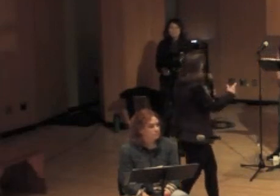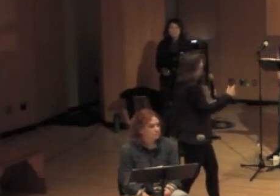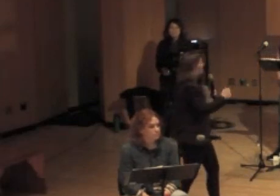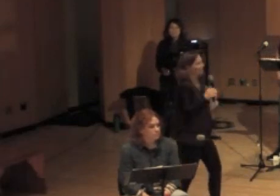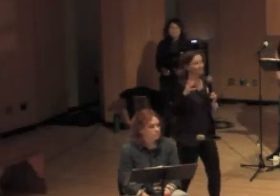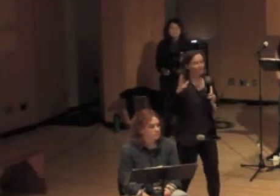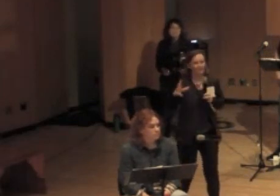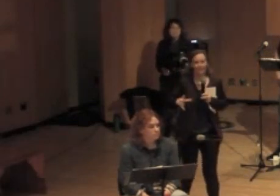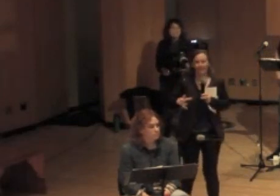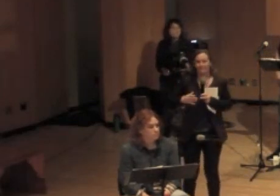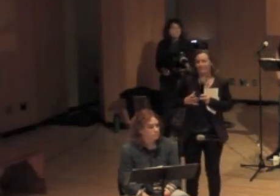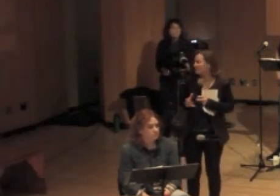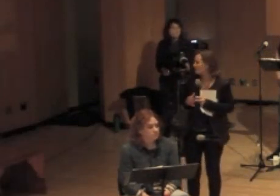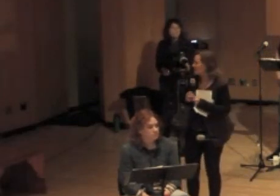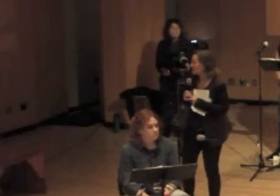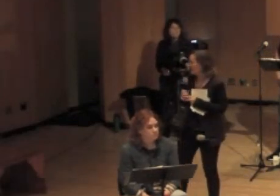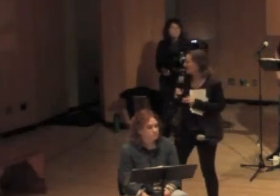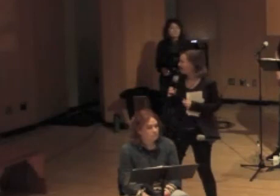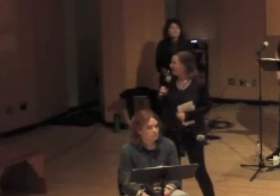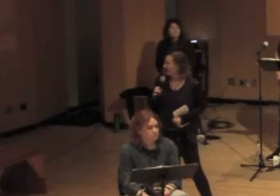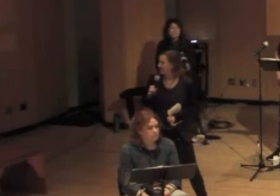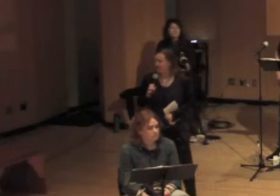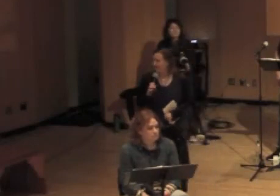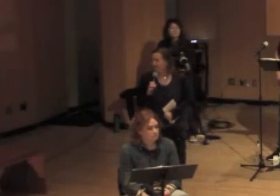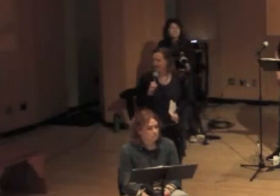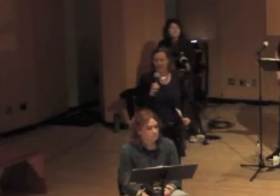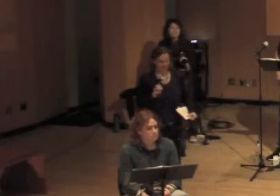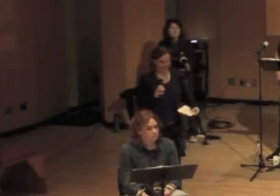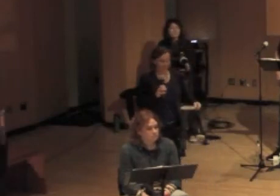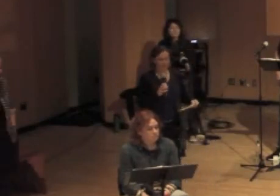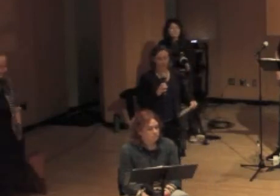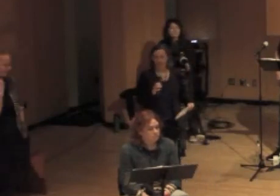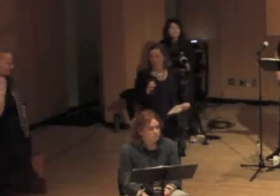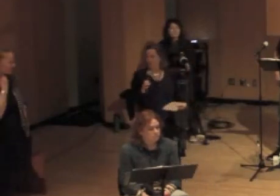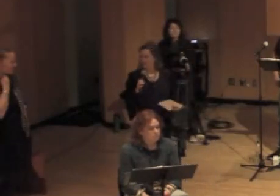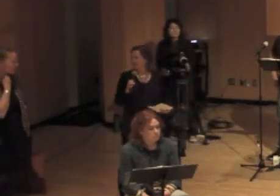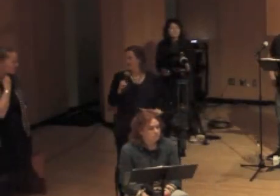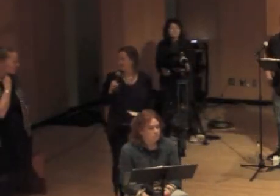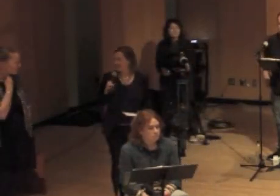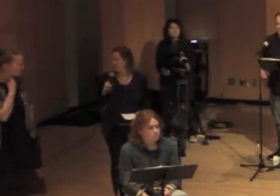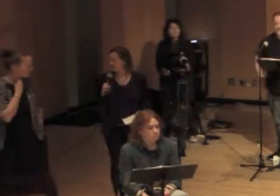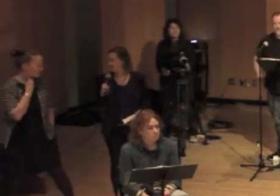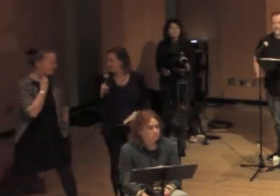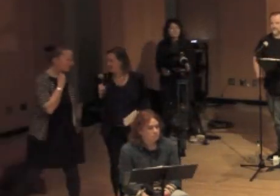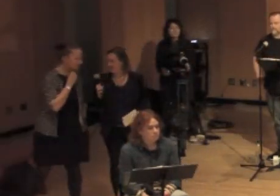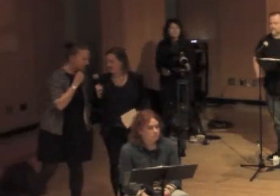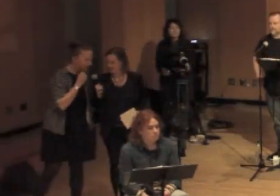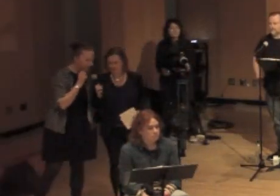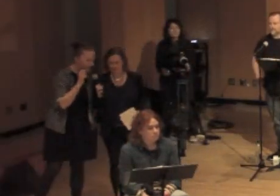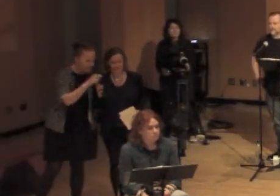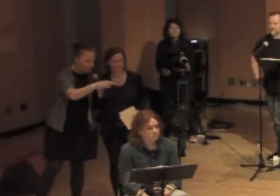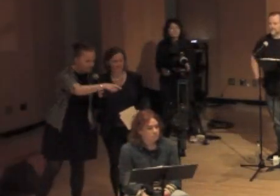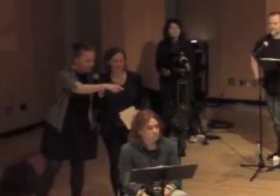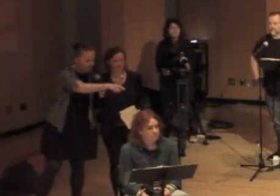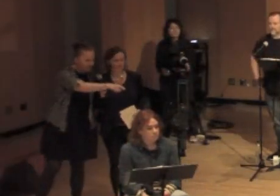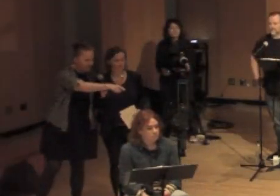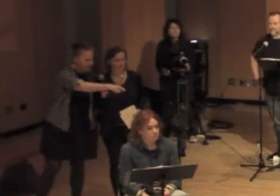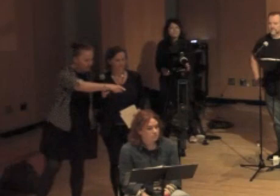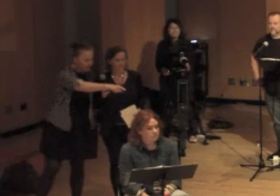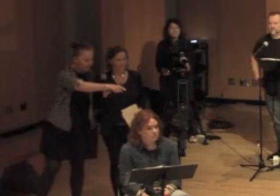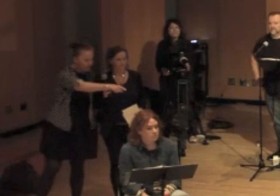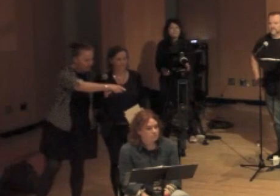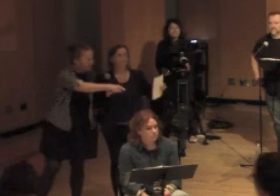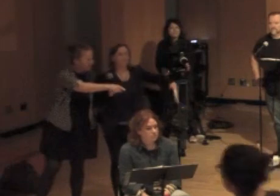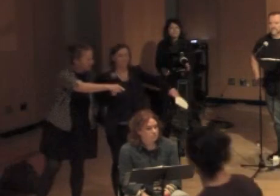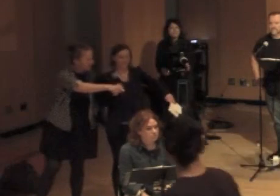live free cameras are going to focus on the hospital you'll see that I think that is maybe all needed to say did we have anything else we need to say there's something